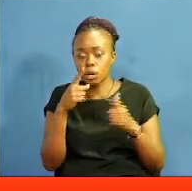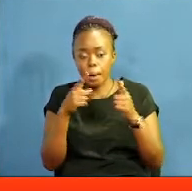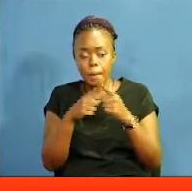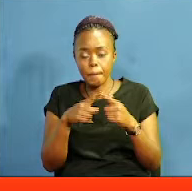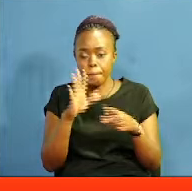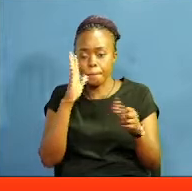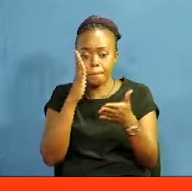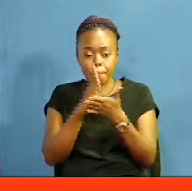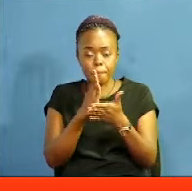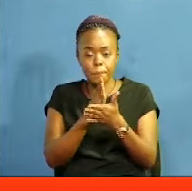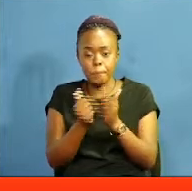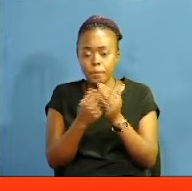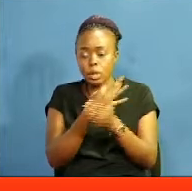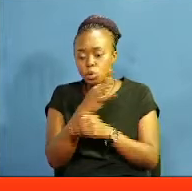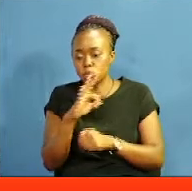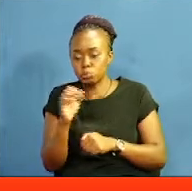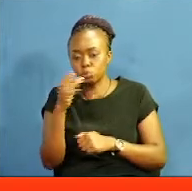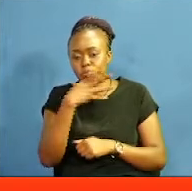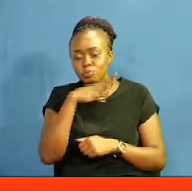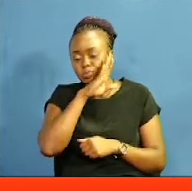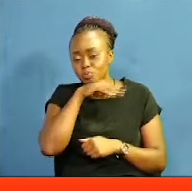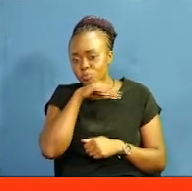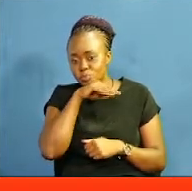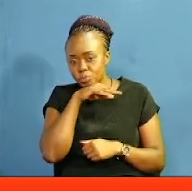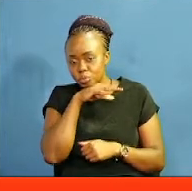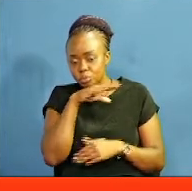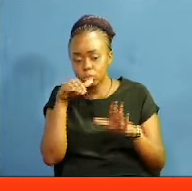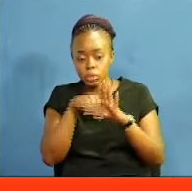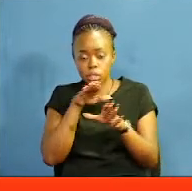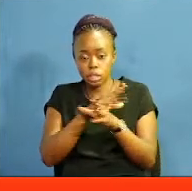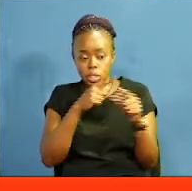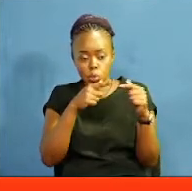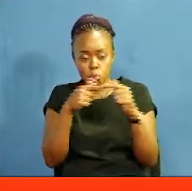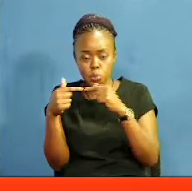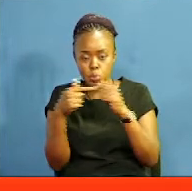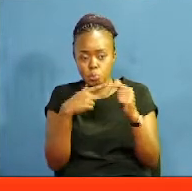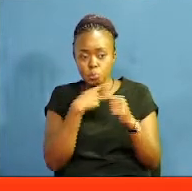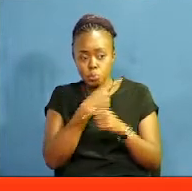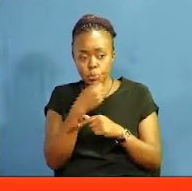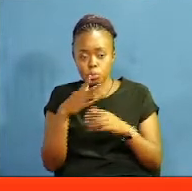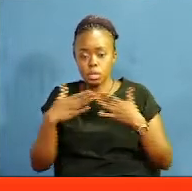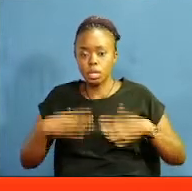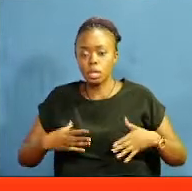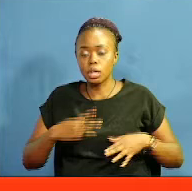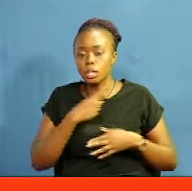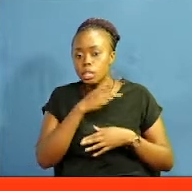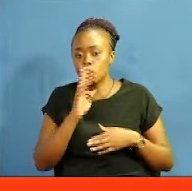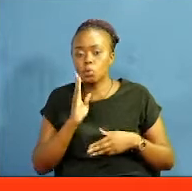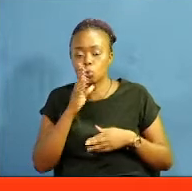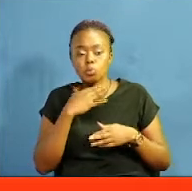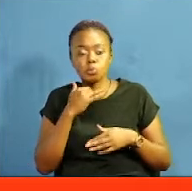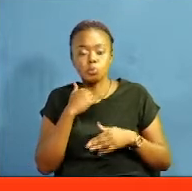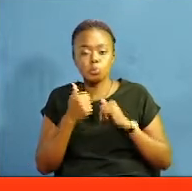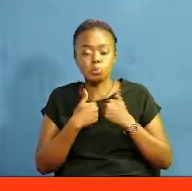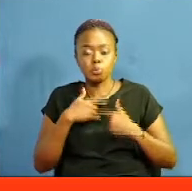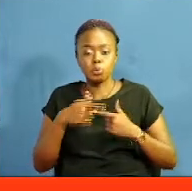to bar the hegemony of Raila Amolo Odinga in the opposition. Like, these people, they wanted